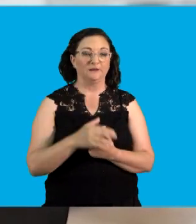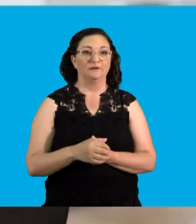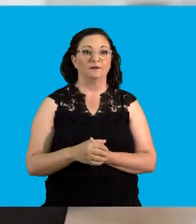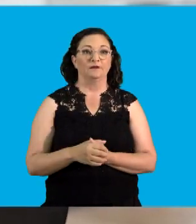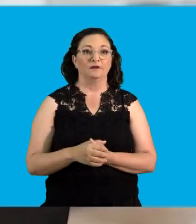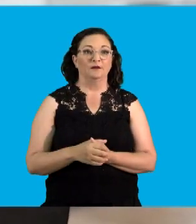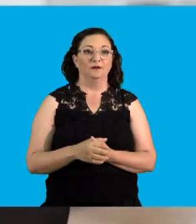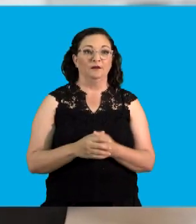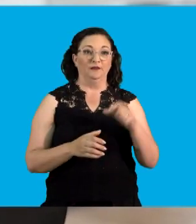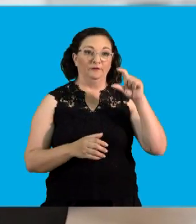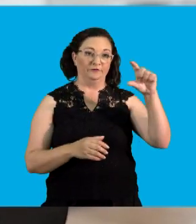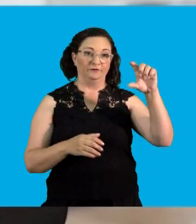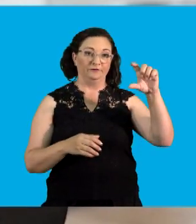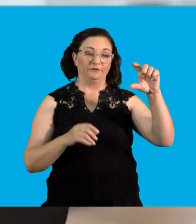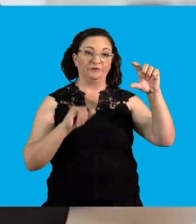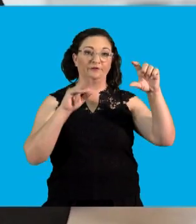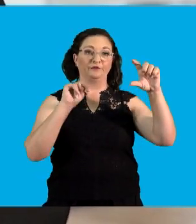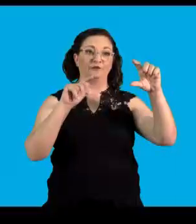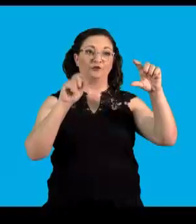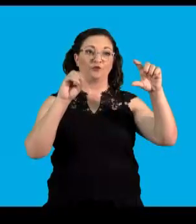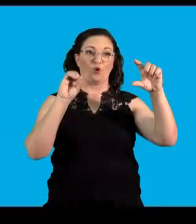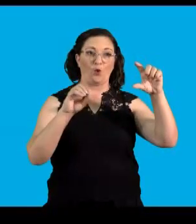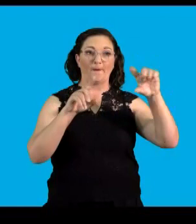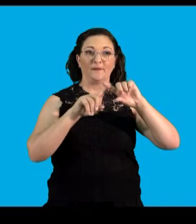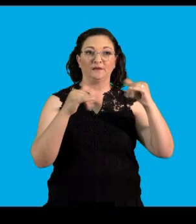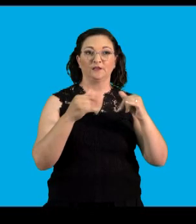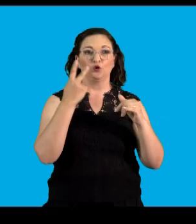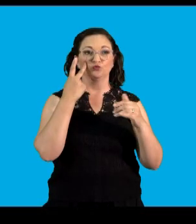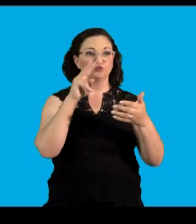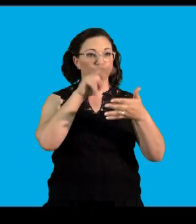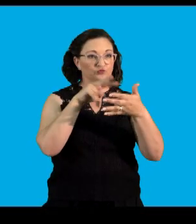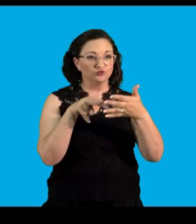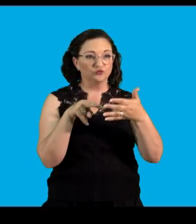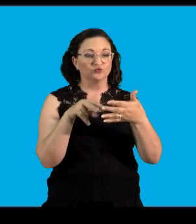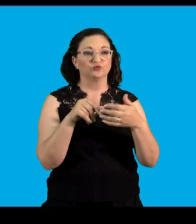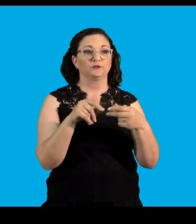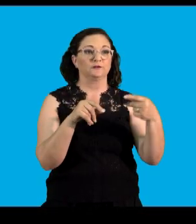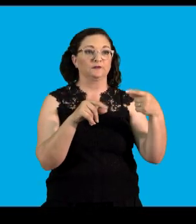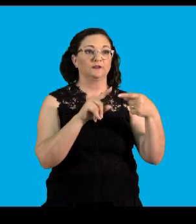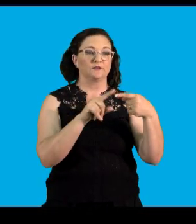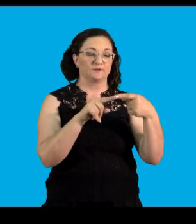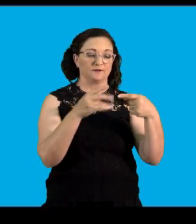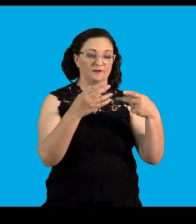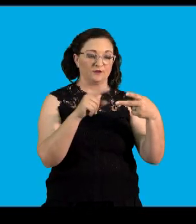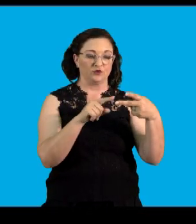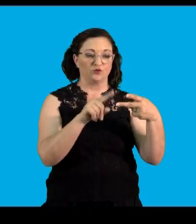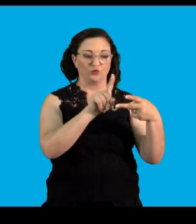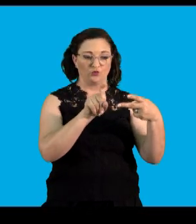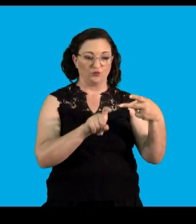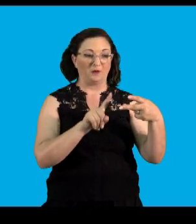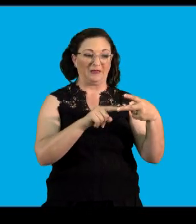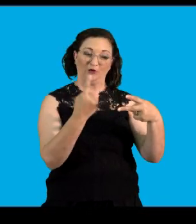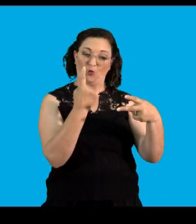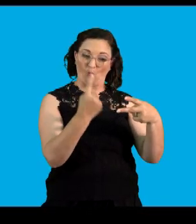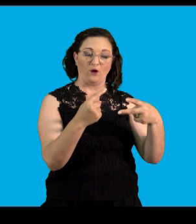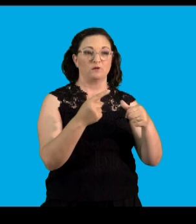Remember the instruction? That's the first thing you need to do. Answer 1 question in this section. You've got 2 questions, but you only